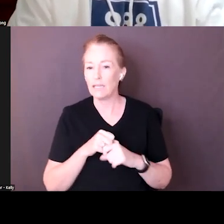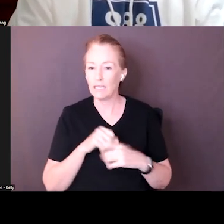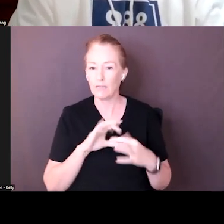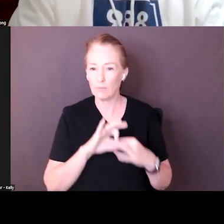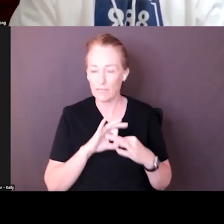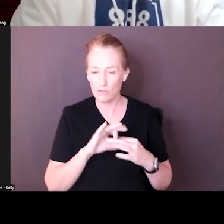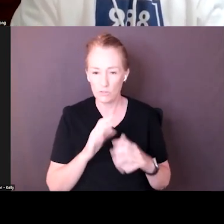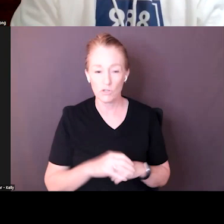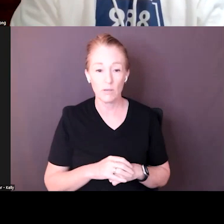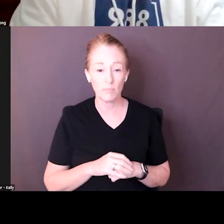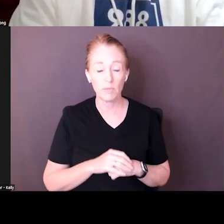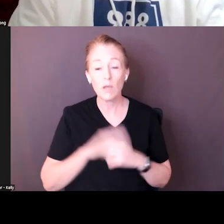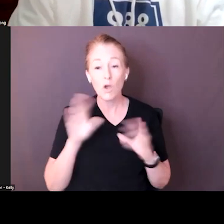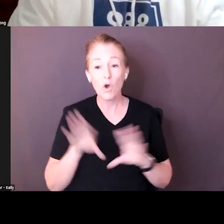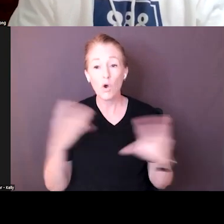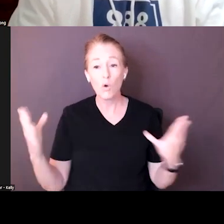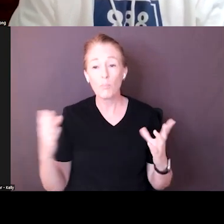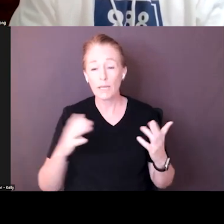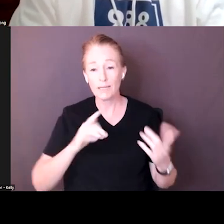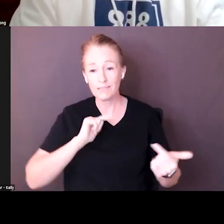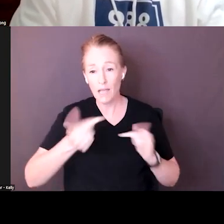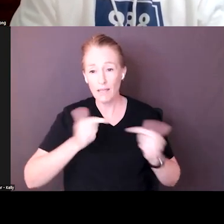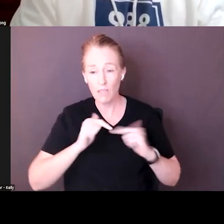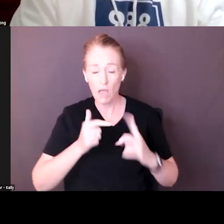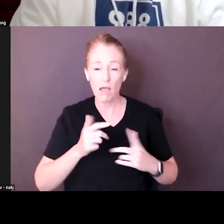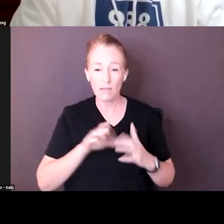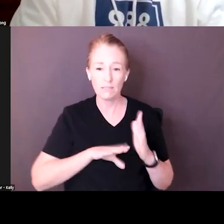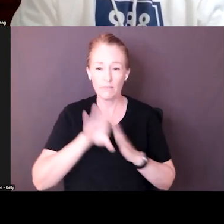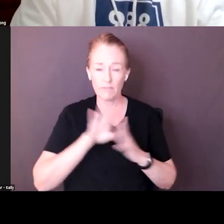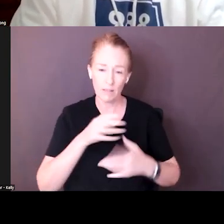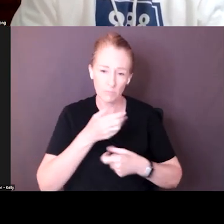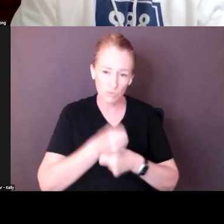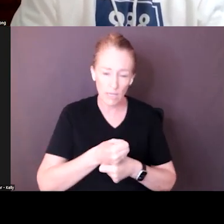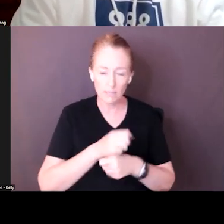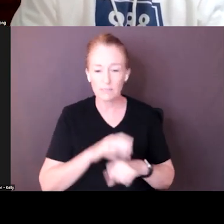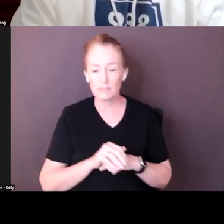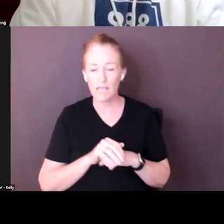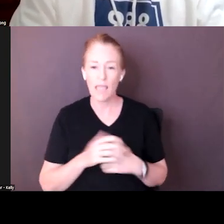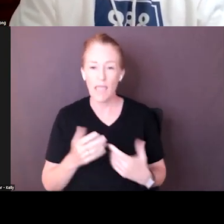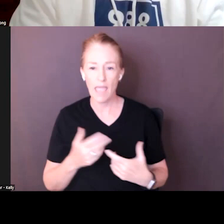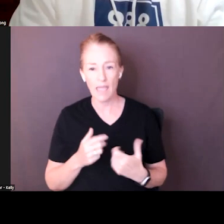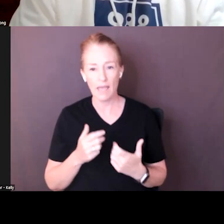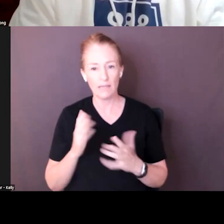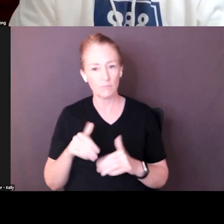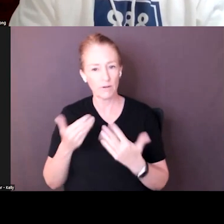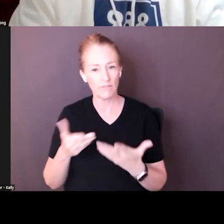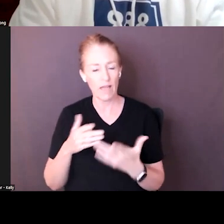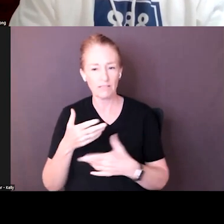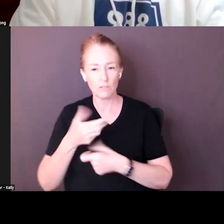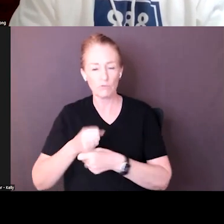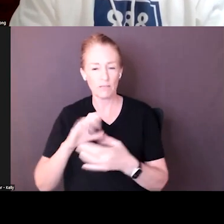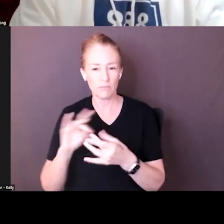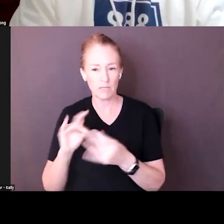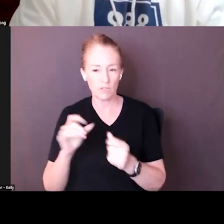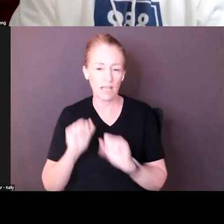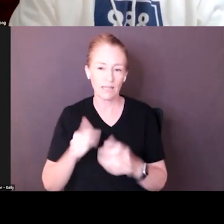open, supportive dialogue that builds trusted relationships, finds trusted messengers, and yields a trusted message can lead to life-saving action